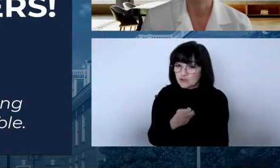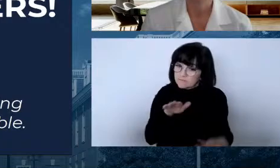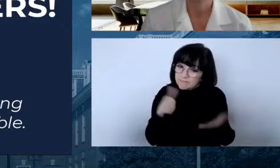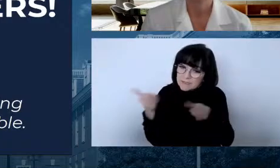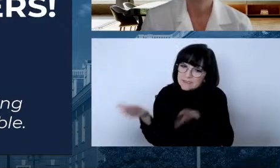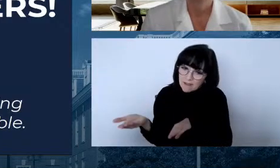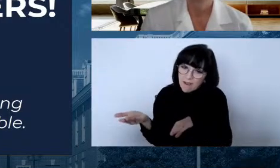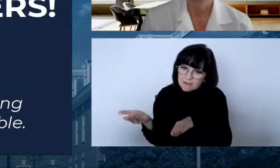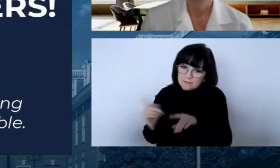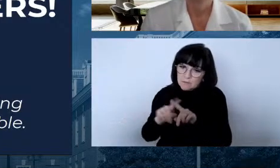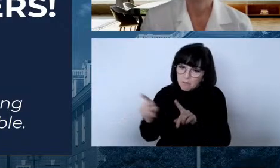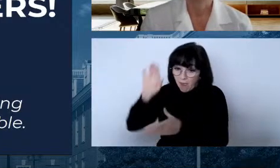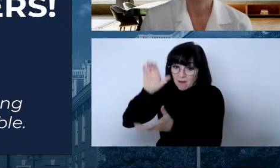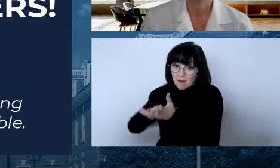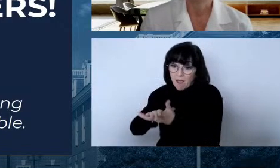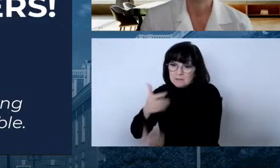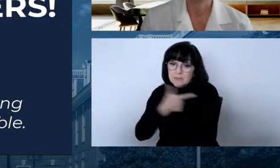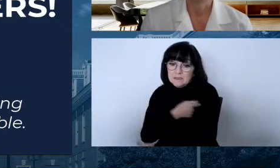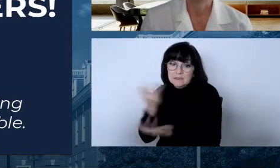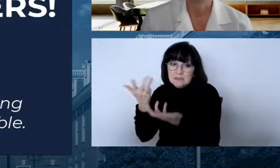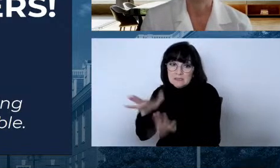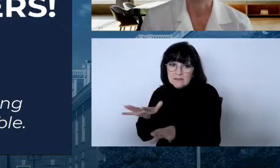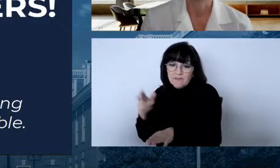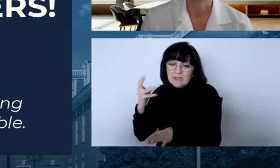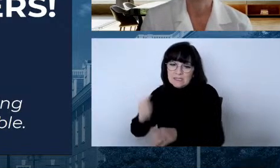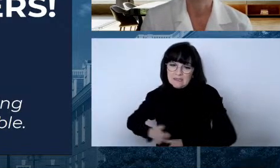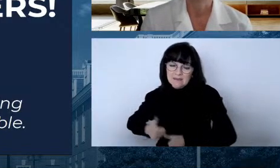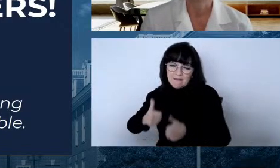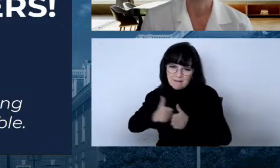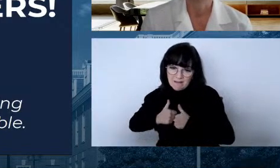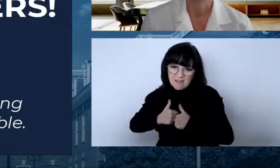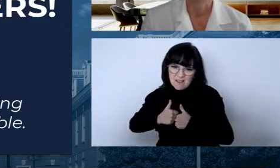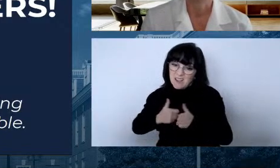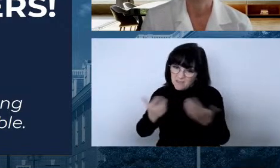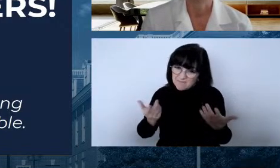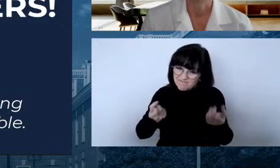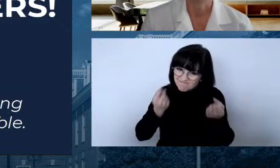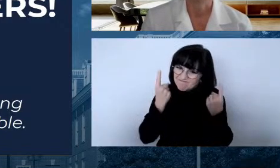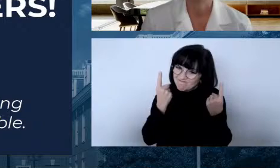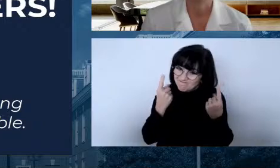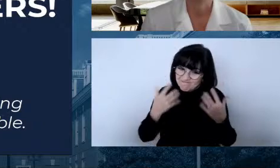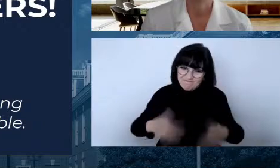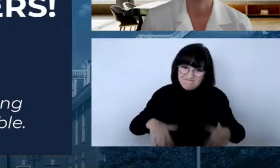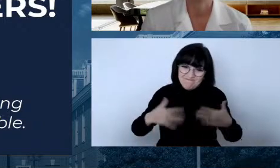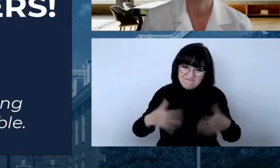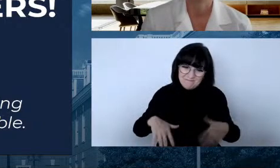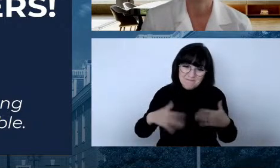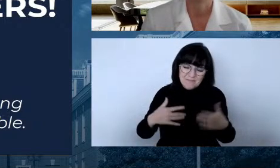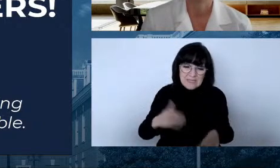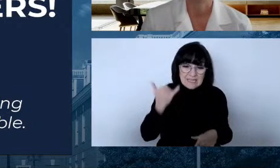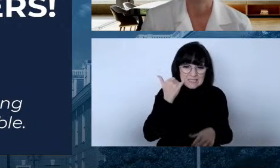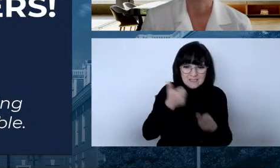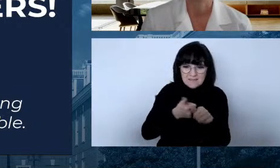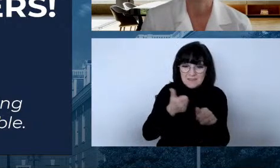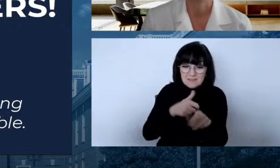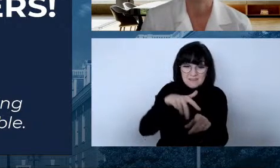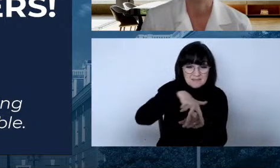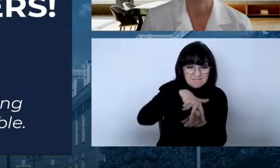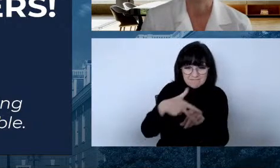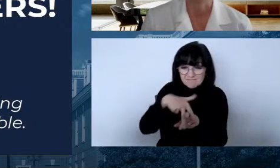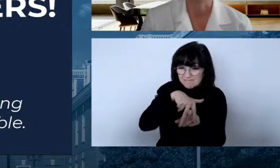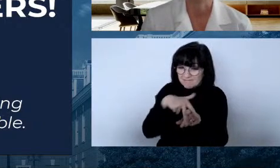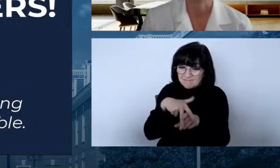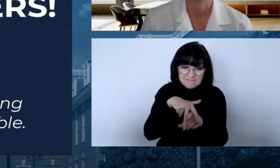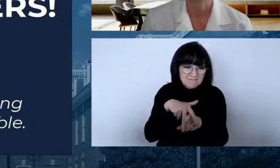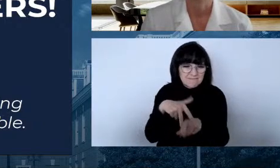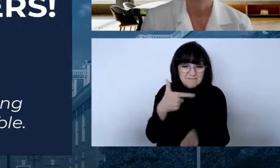did. So it's a layer of protection. It's absolutely critically important. If you're on the fence about getting the vaccine, now is the time to get it